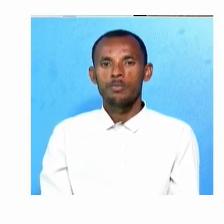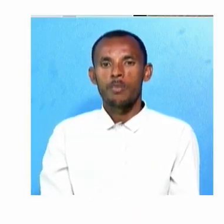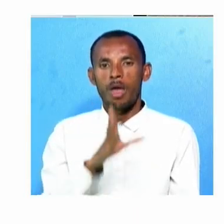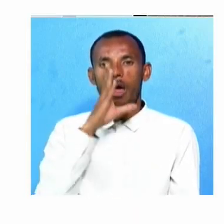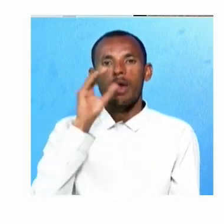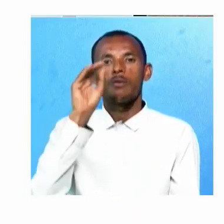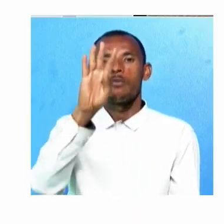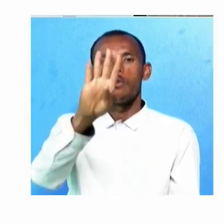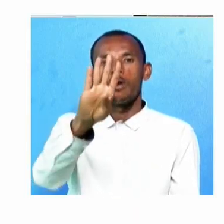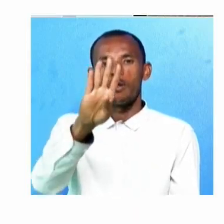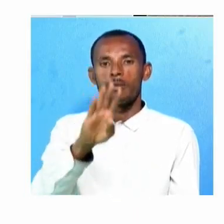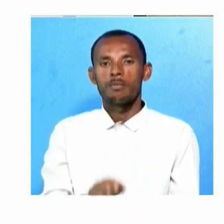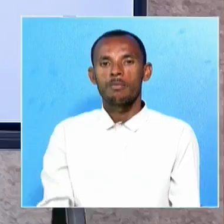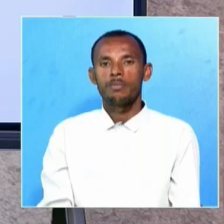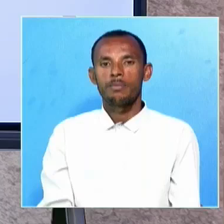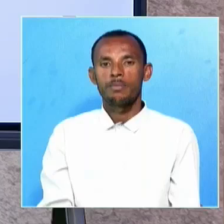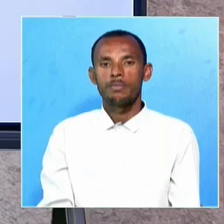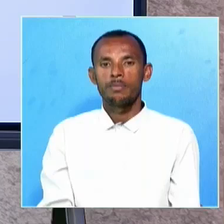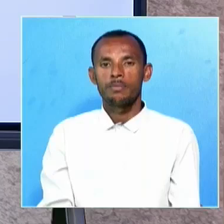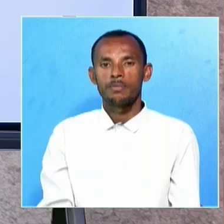and 4.